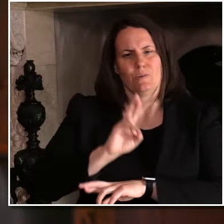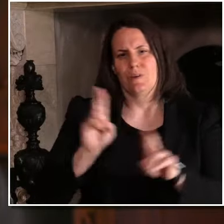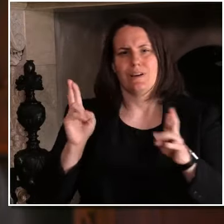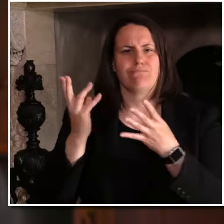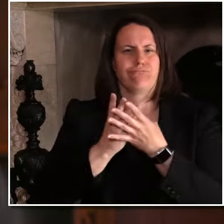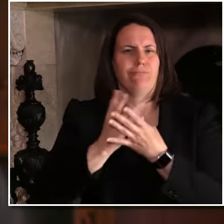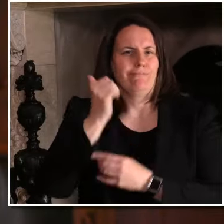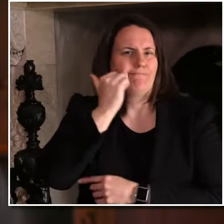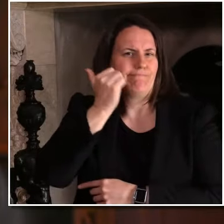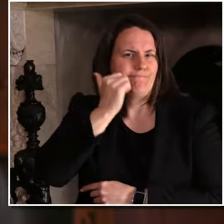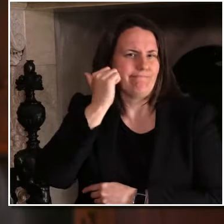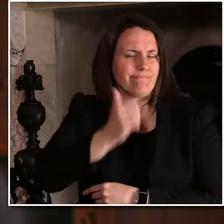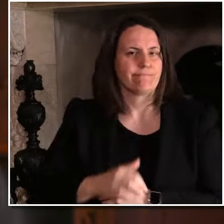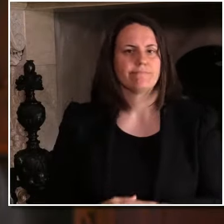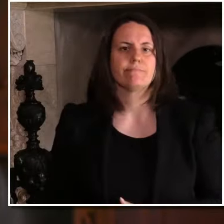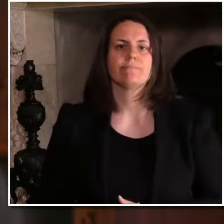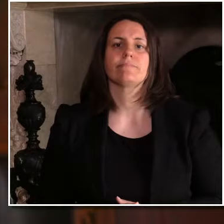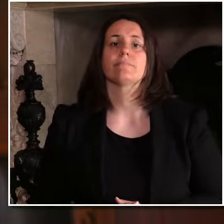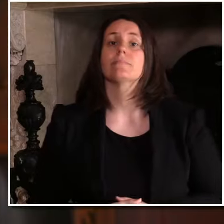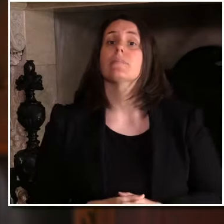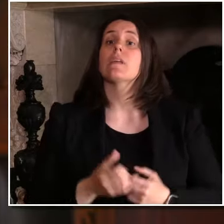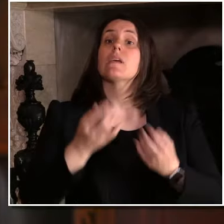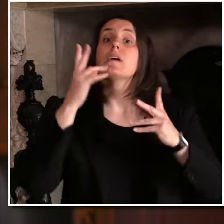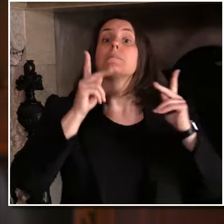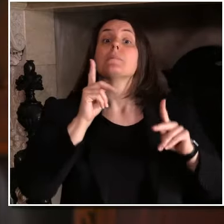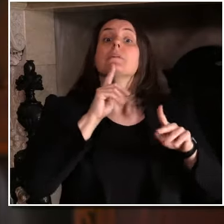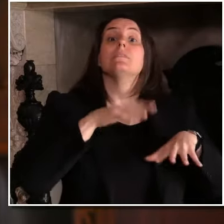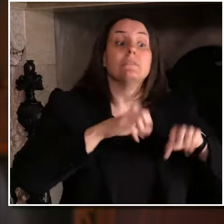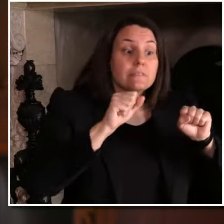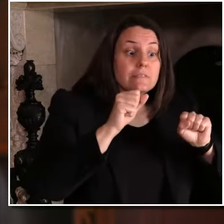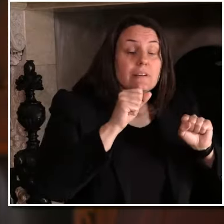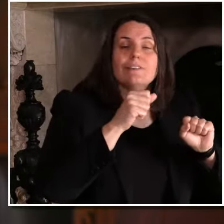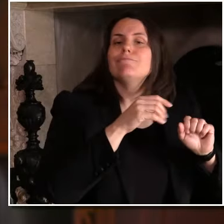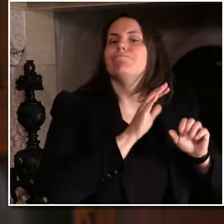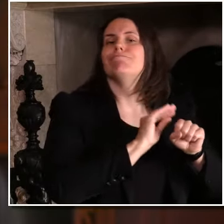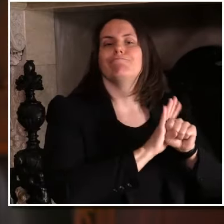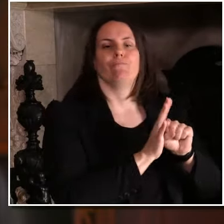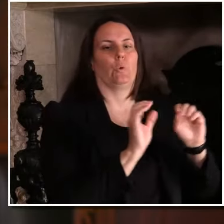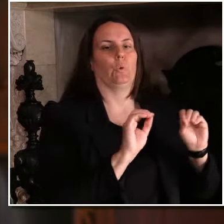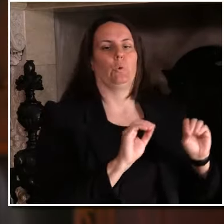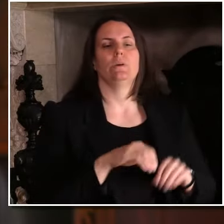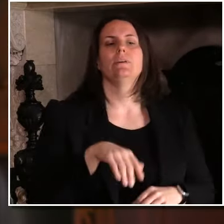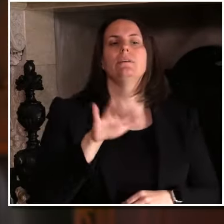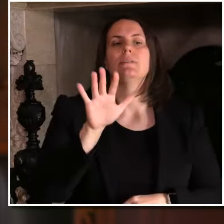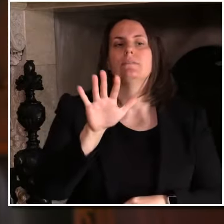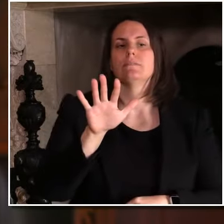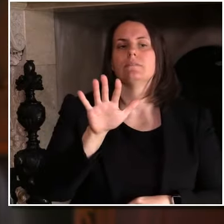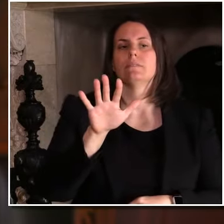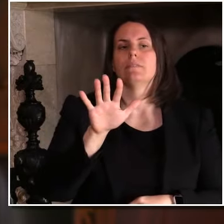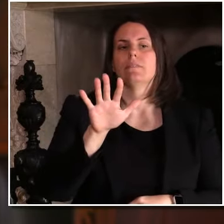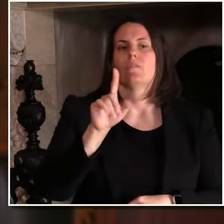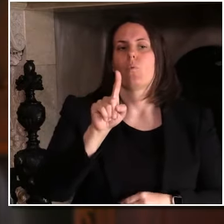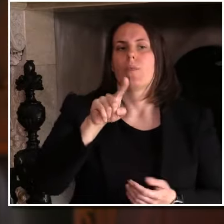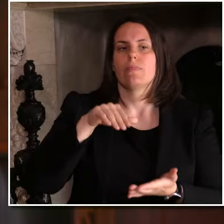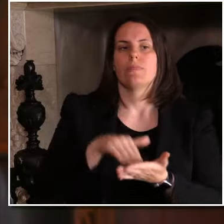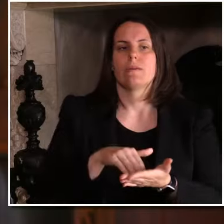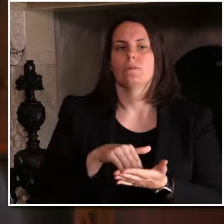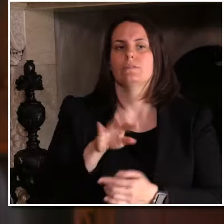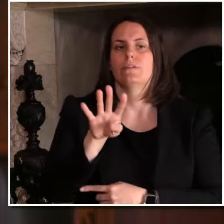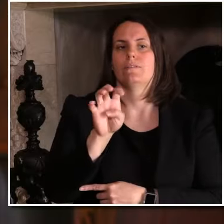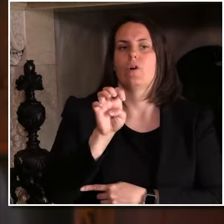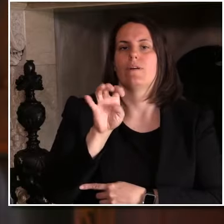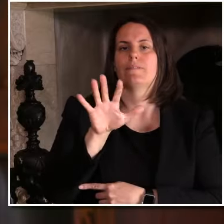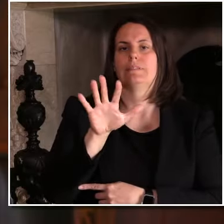1,954 over yesterday. There are now 5,052 confirmed cases of COVID-19 in Wisconsin, an increase